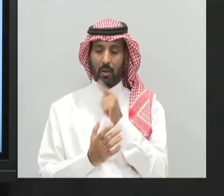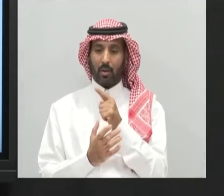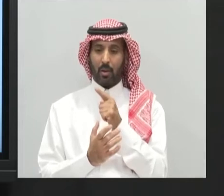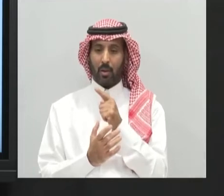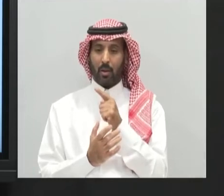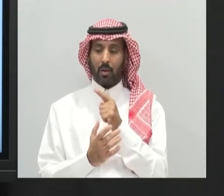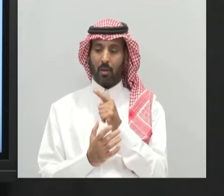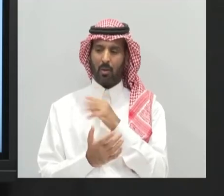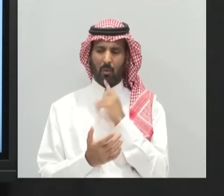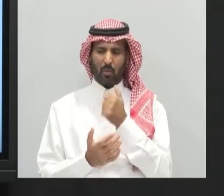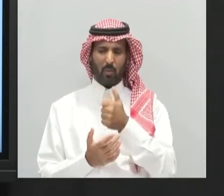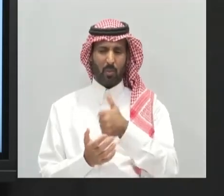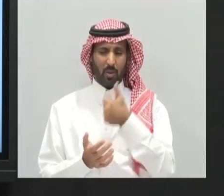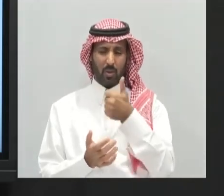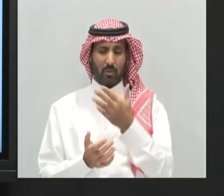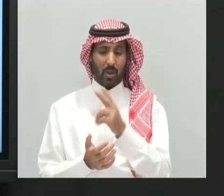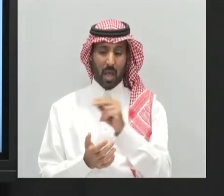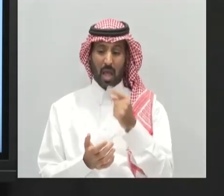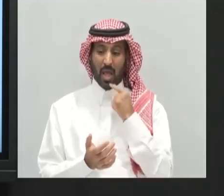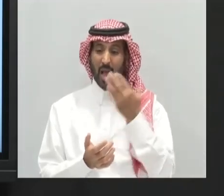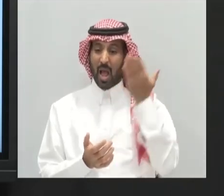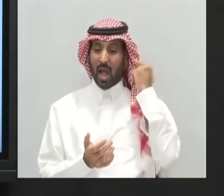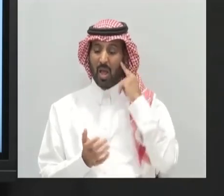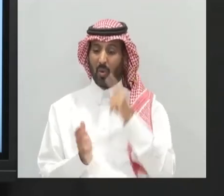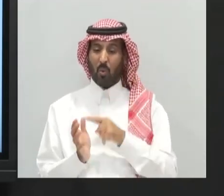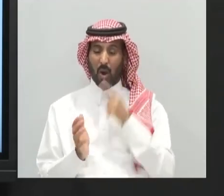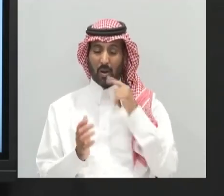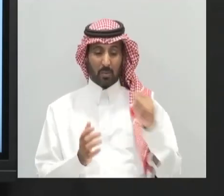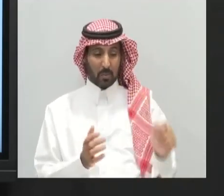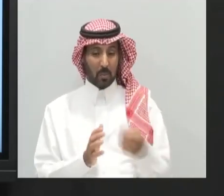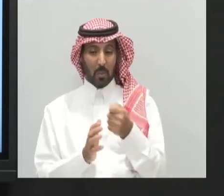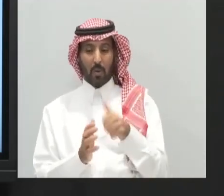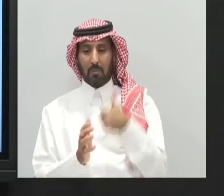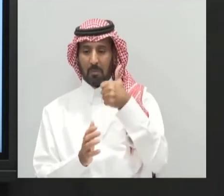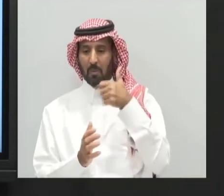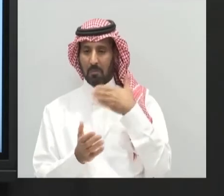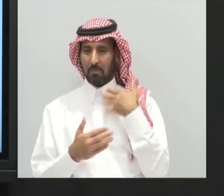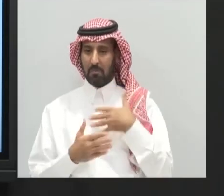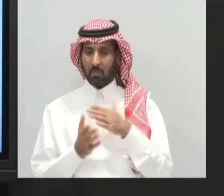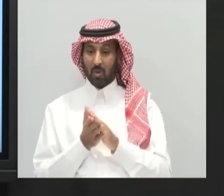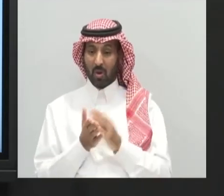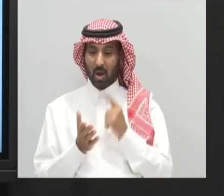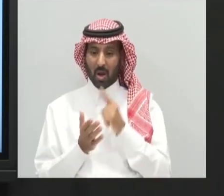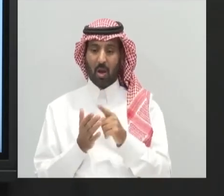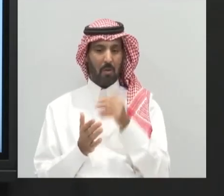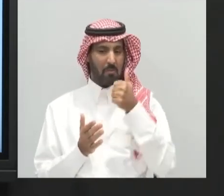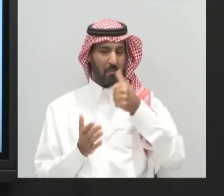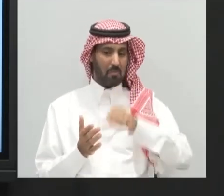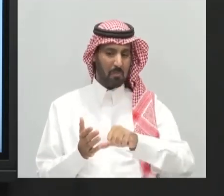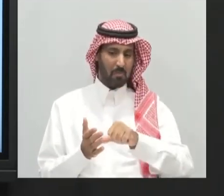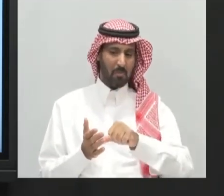saying something good like, I won a tennis game. Or maybe he can answer with a bad